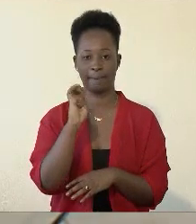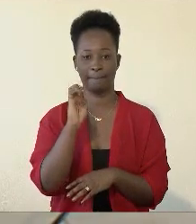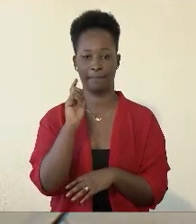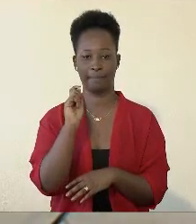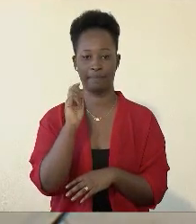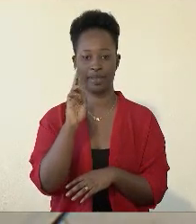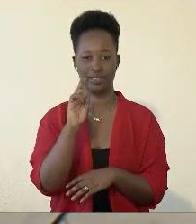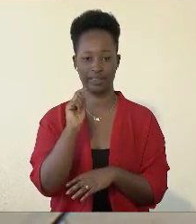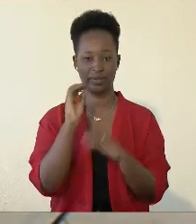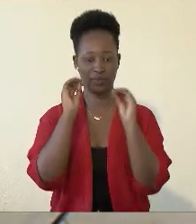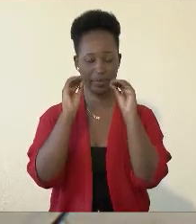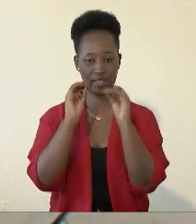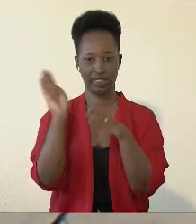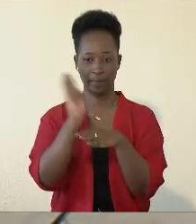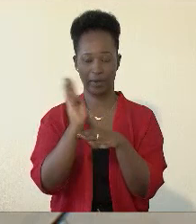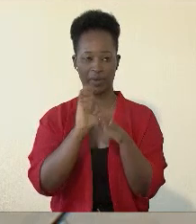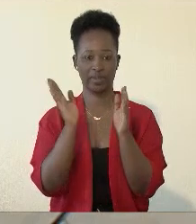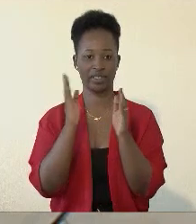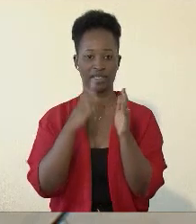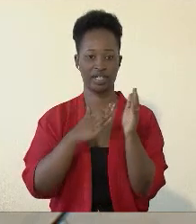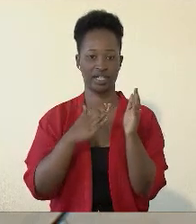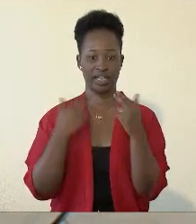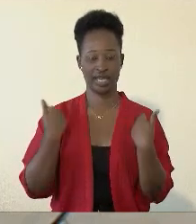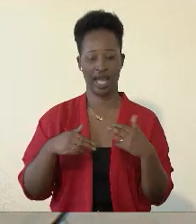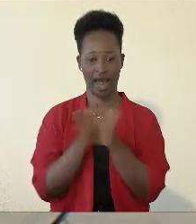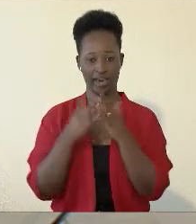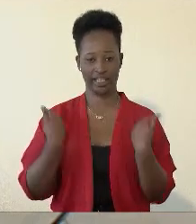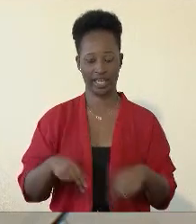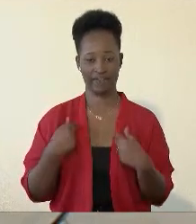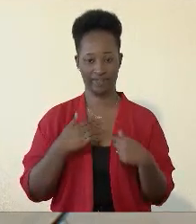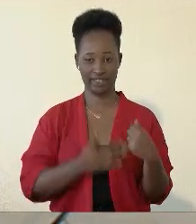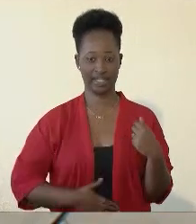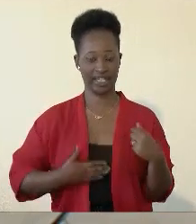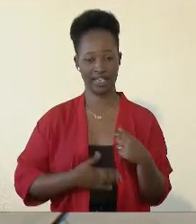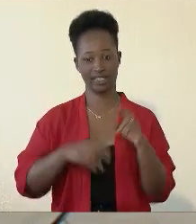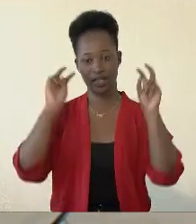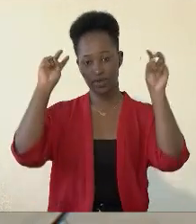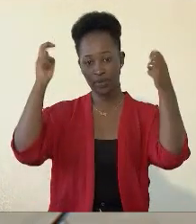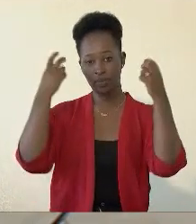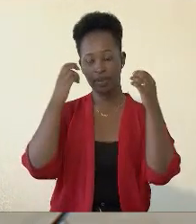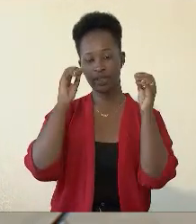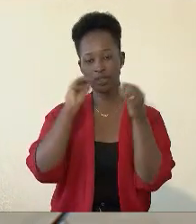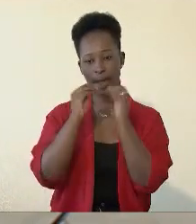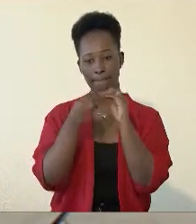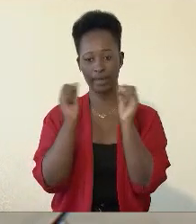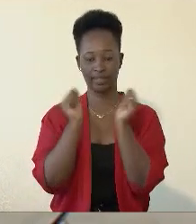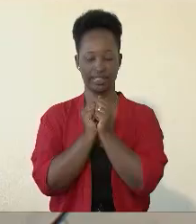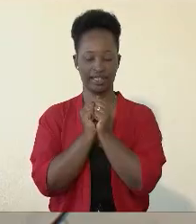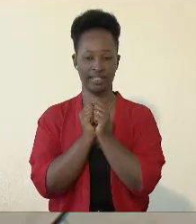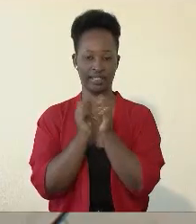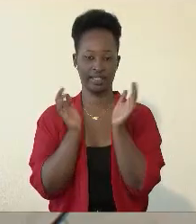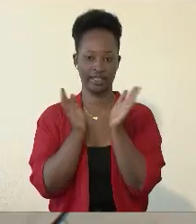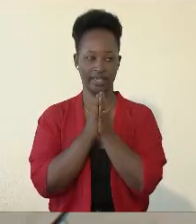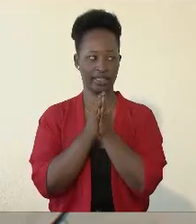a biology lesson and health science for senior 3. And the unit lesson is unit 10. And on